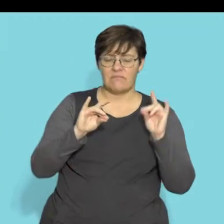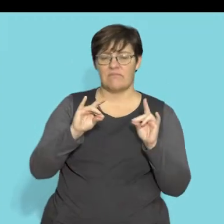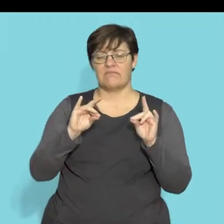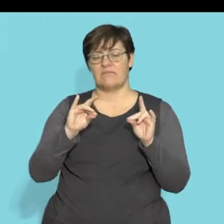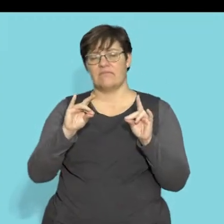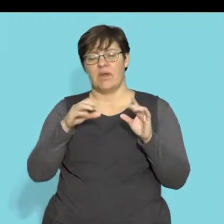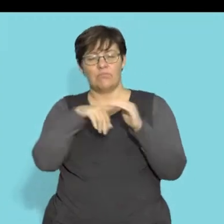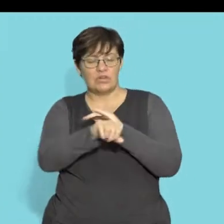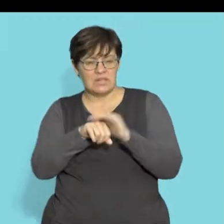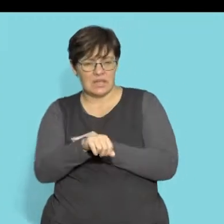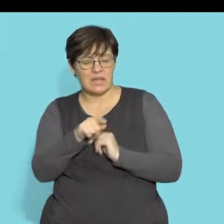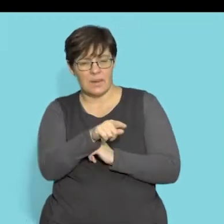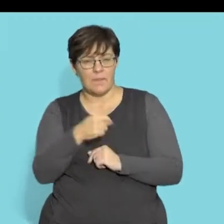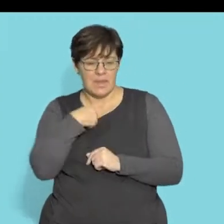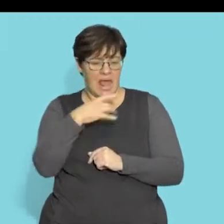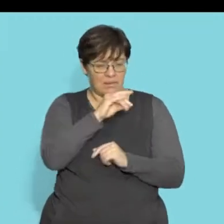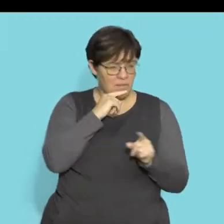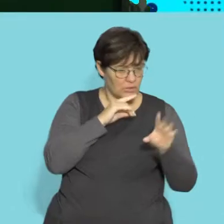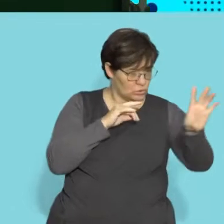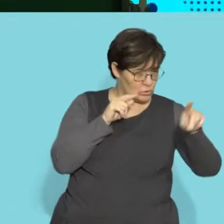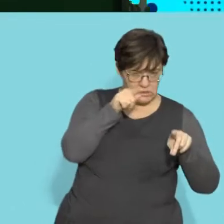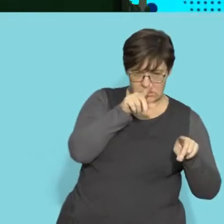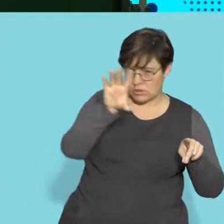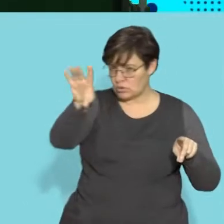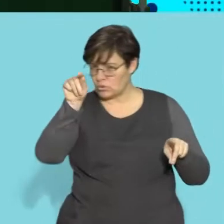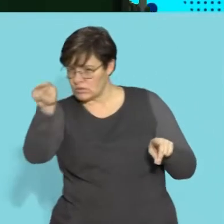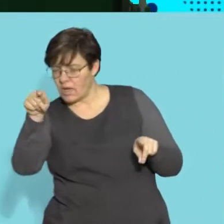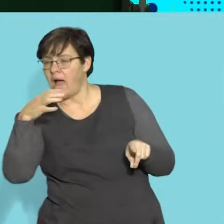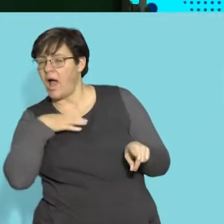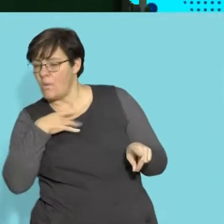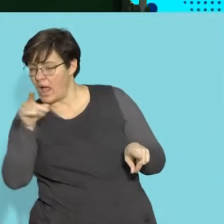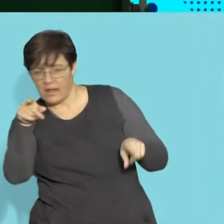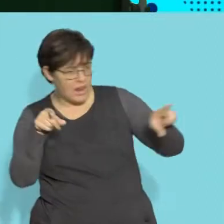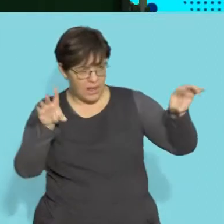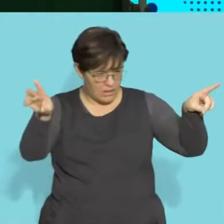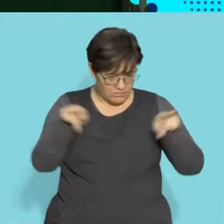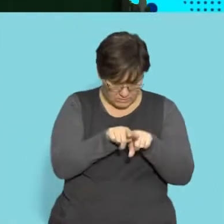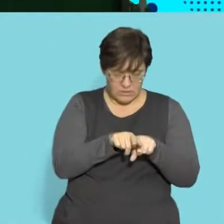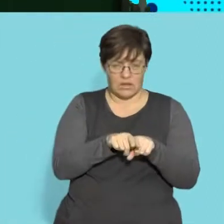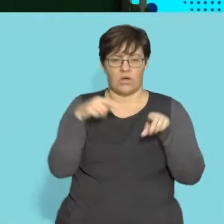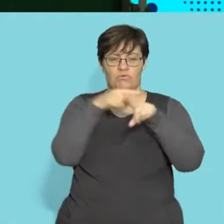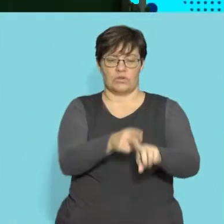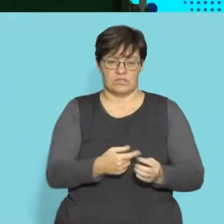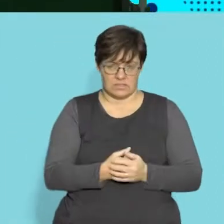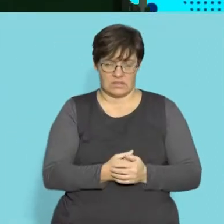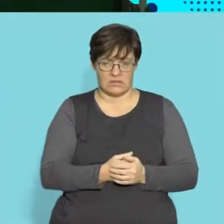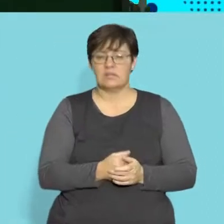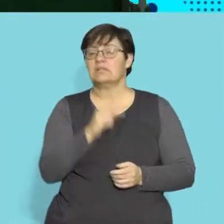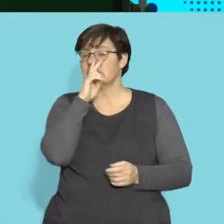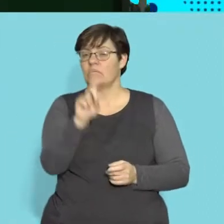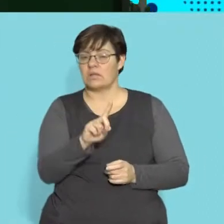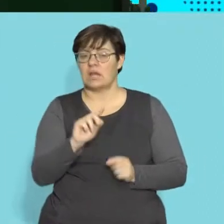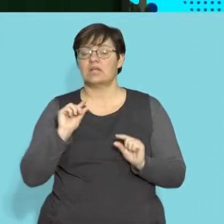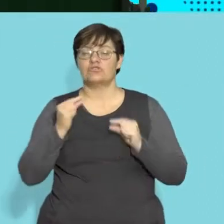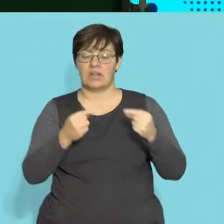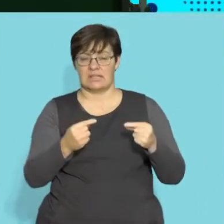where an animal breeder chooses individuals with specific characteristics and crosses them. And that's also seen as